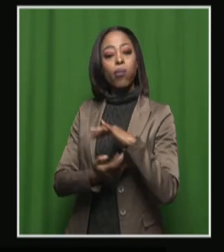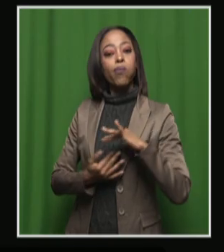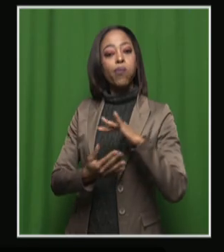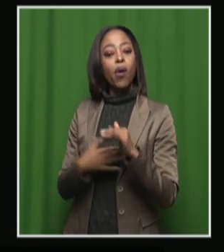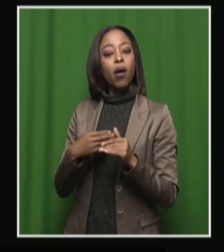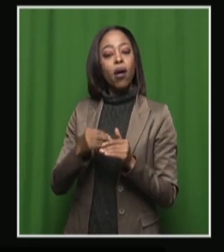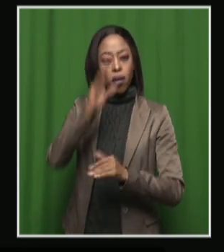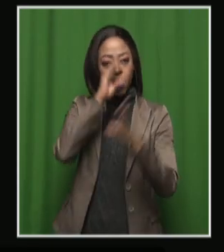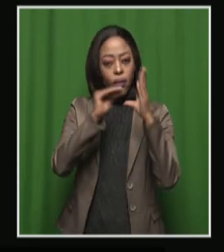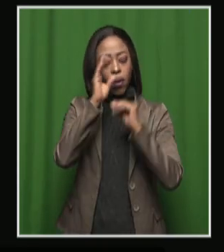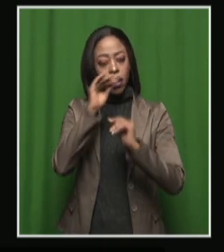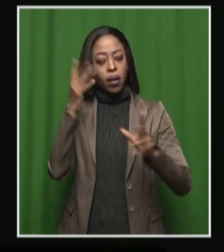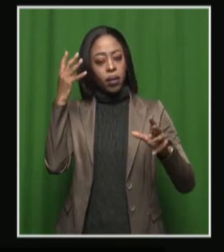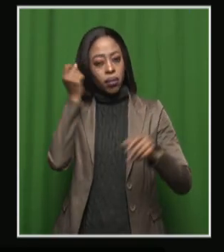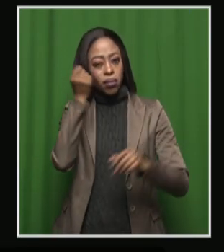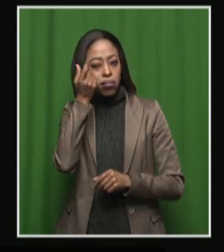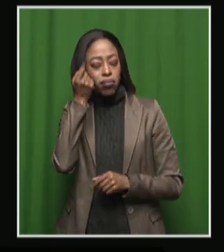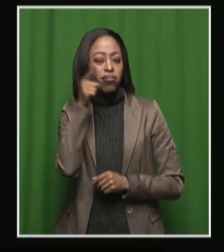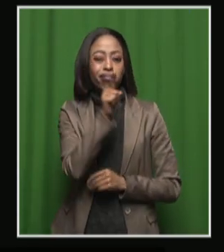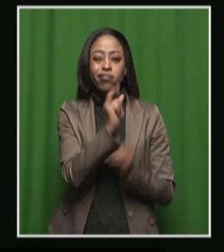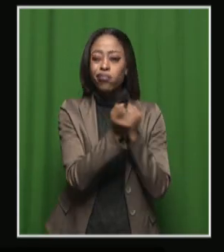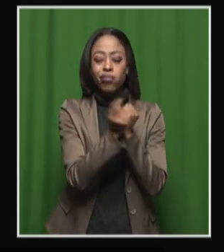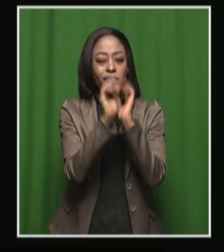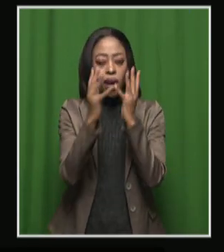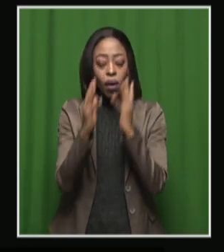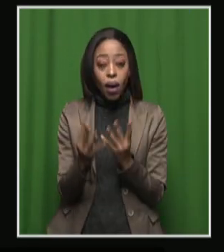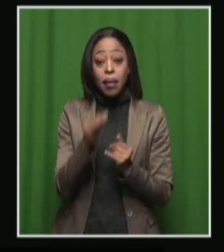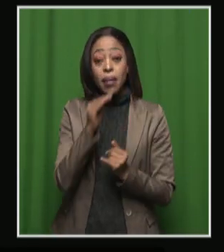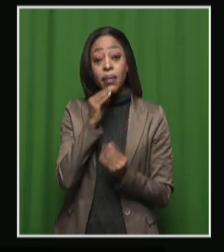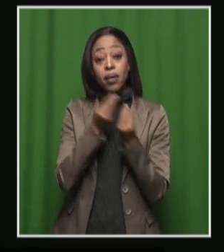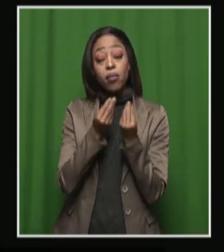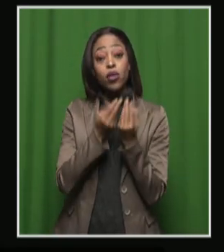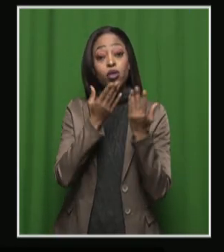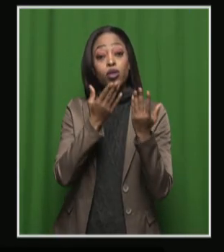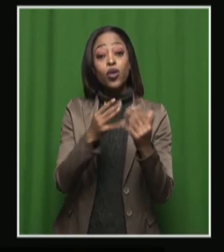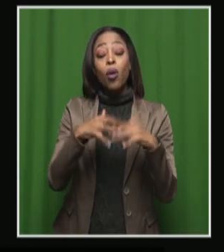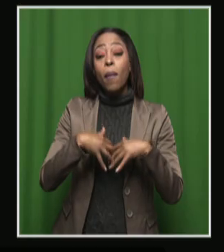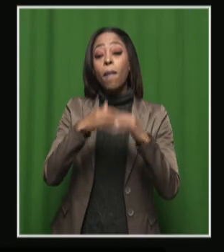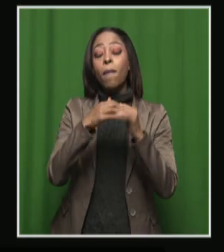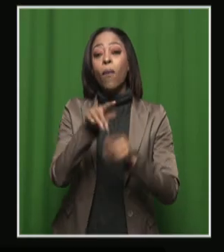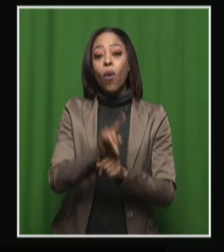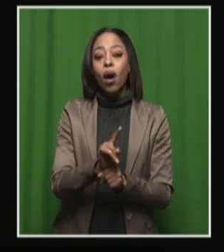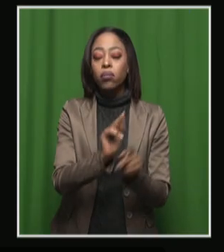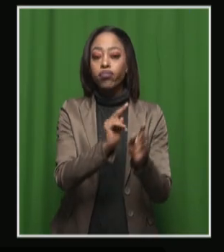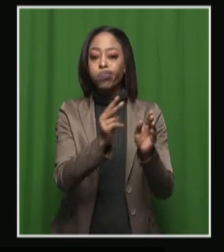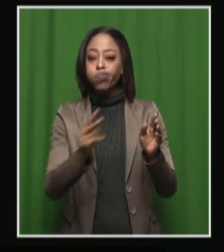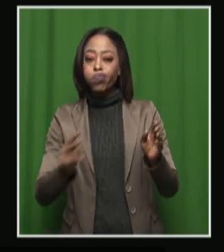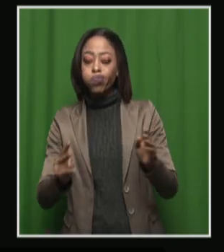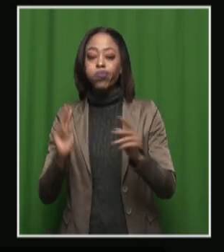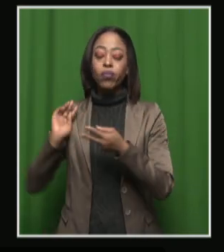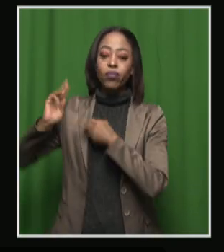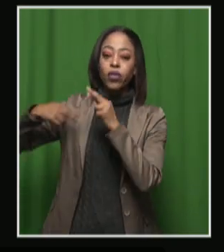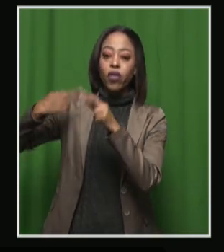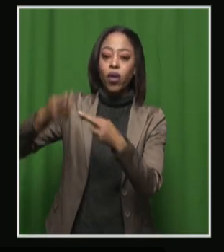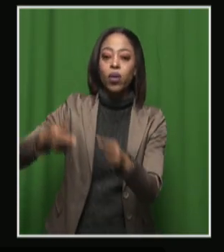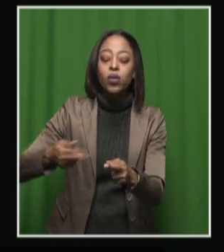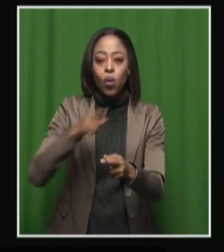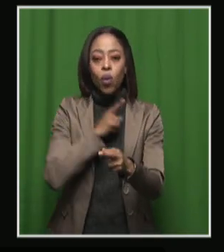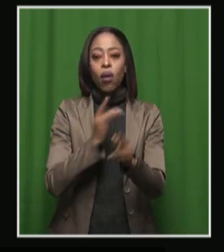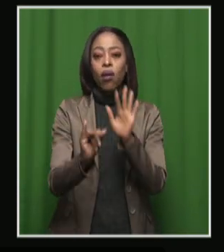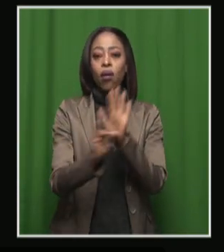to learn and understand. So that on its own has created such a dynamic revolution in terms of identifying